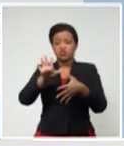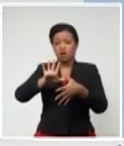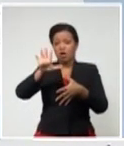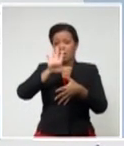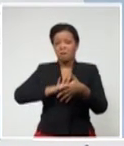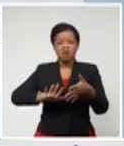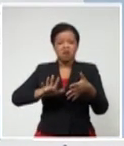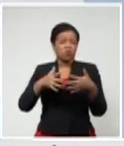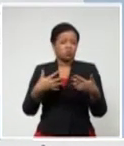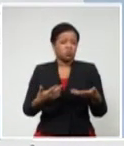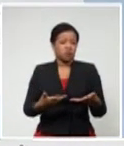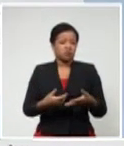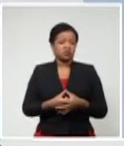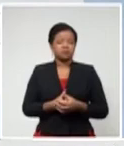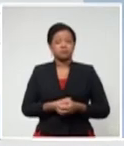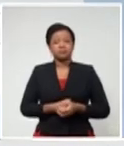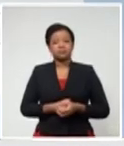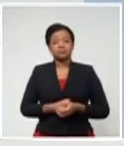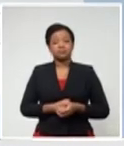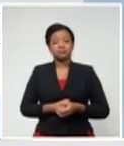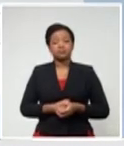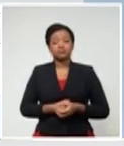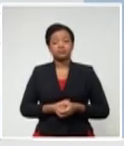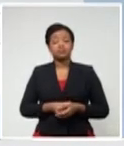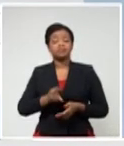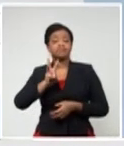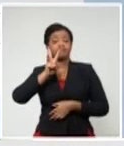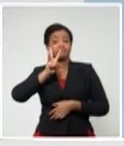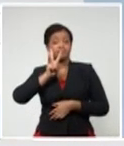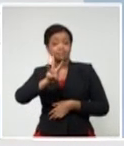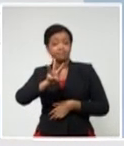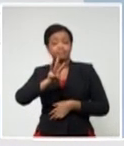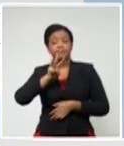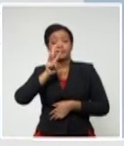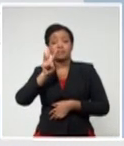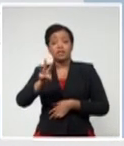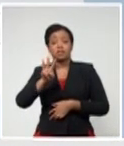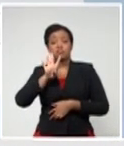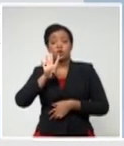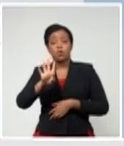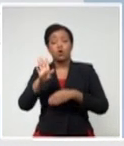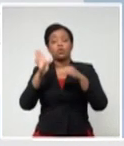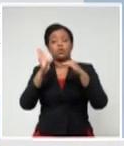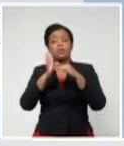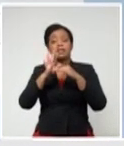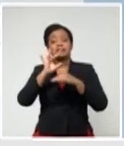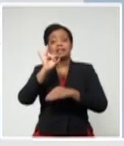The United States continues to be the country with the highest number of cases, with